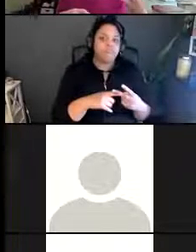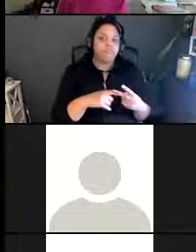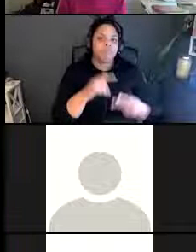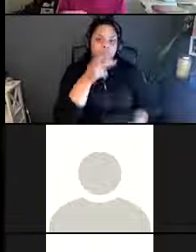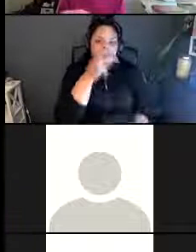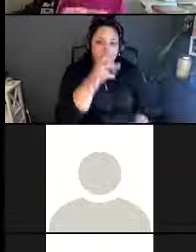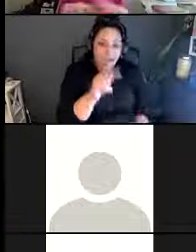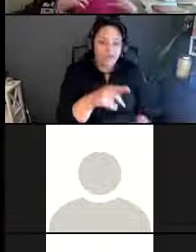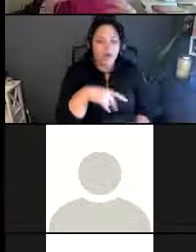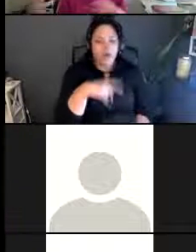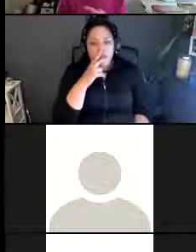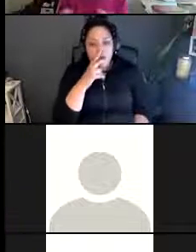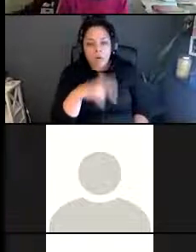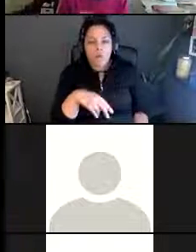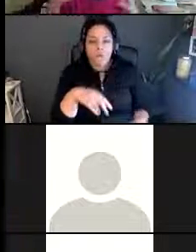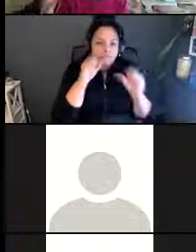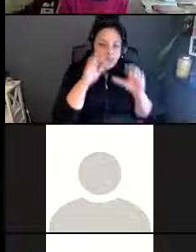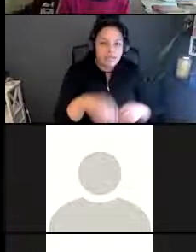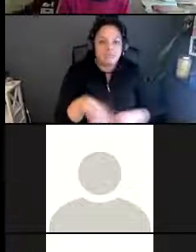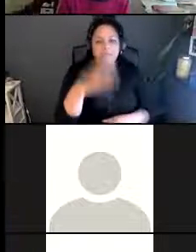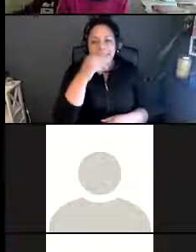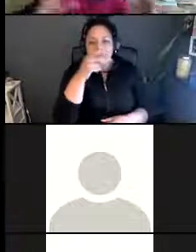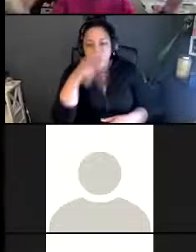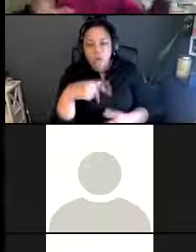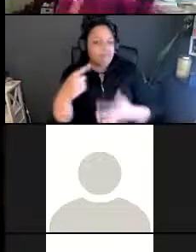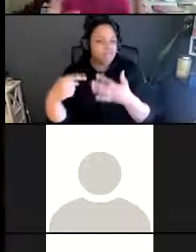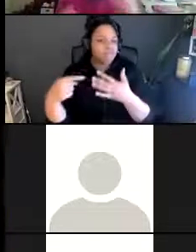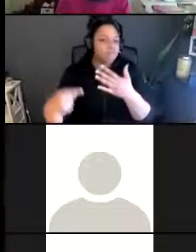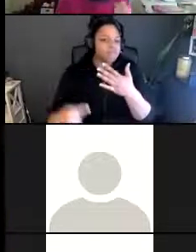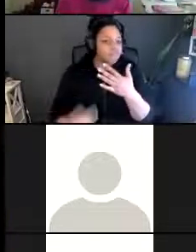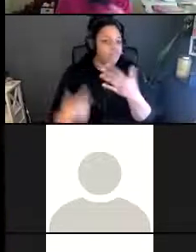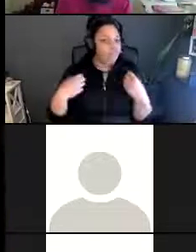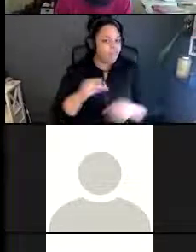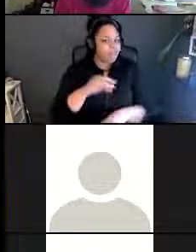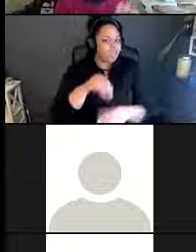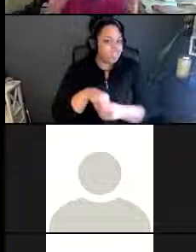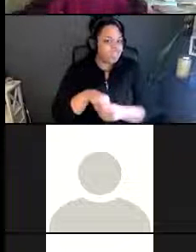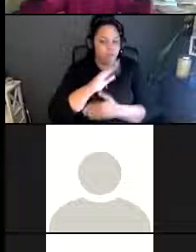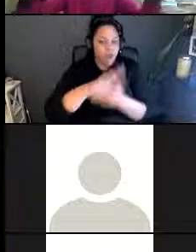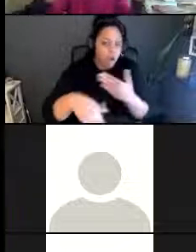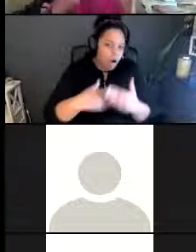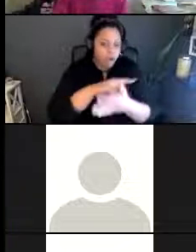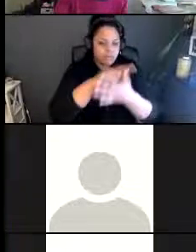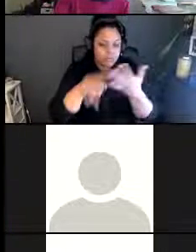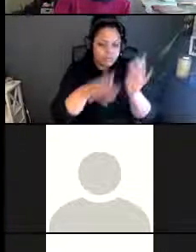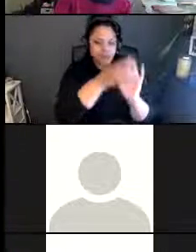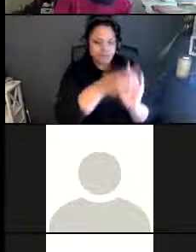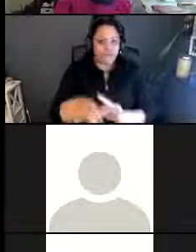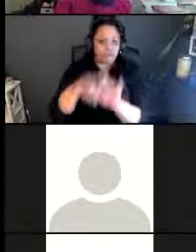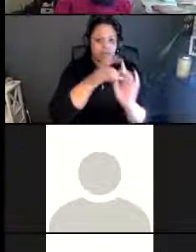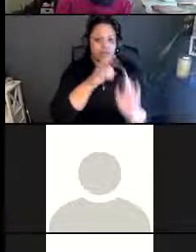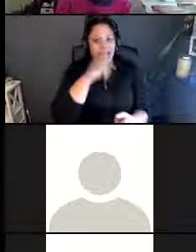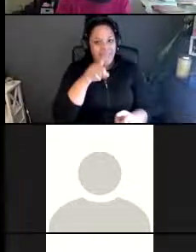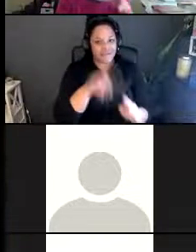more, drink more caffeine, sleep more poorly, all of those things. So it's all interconnected, and we have to get out of